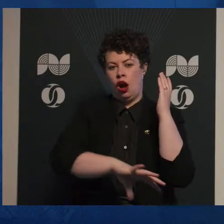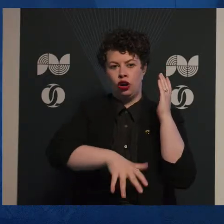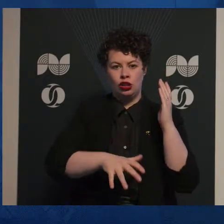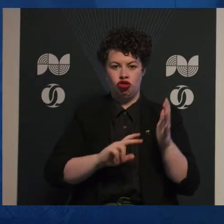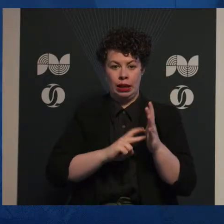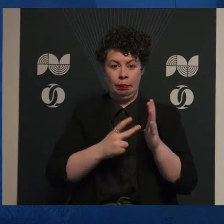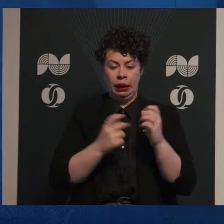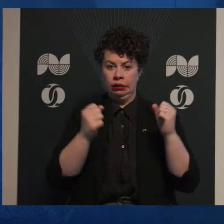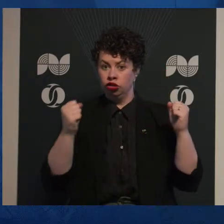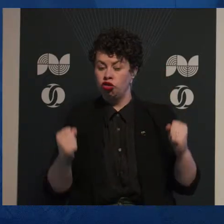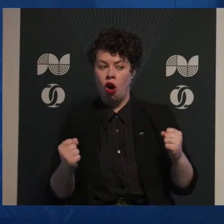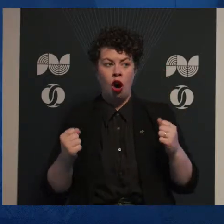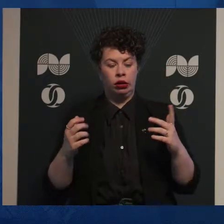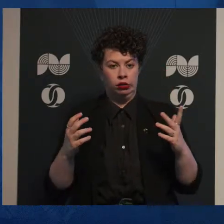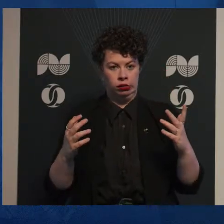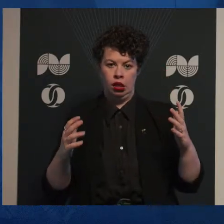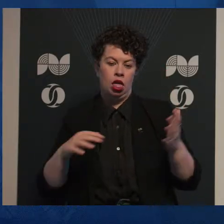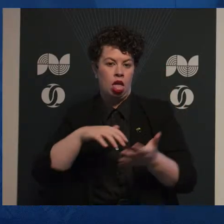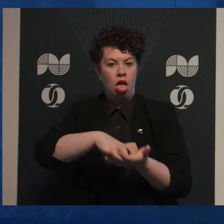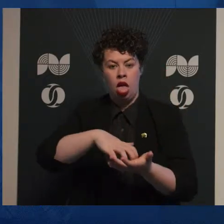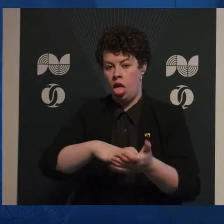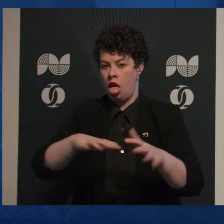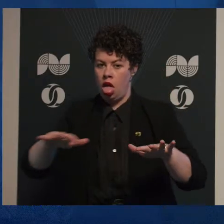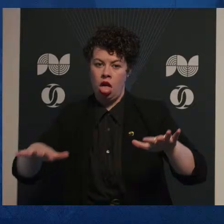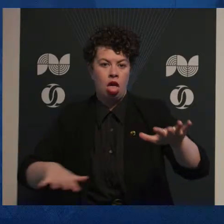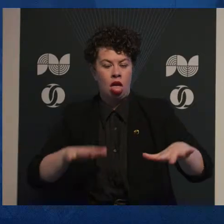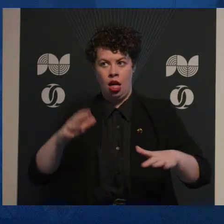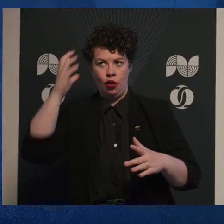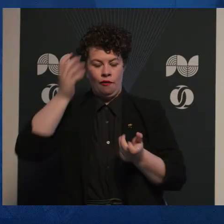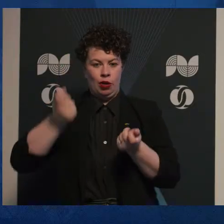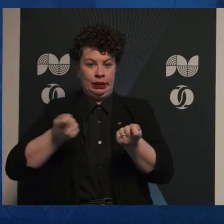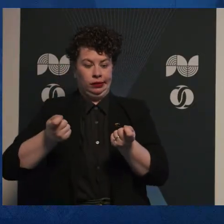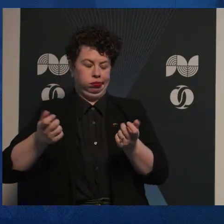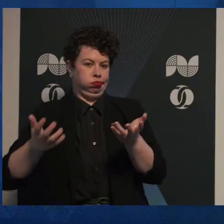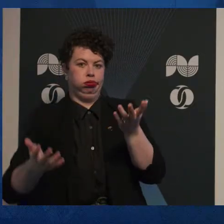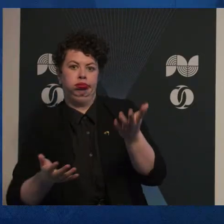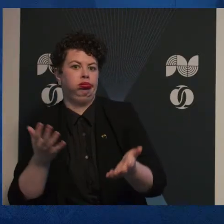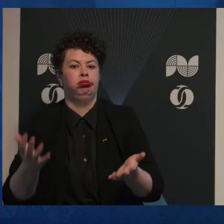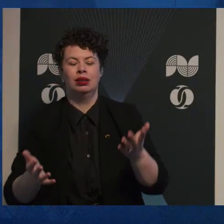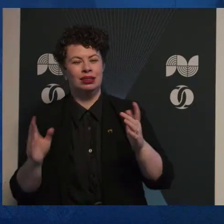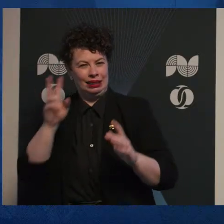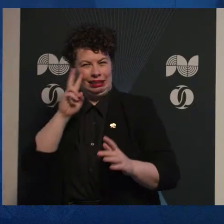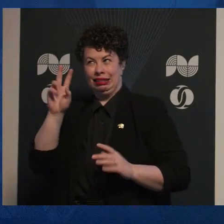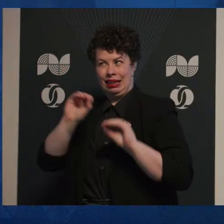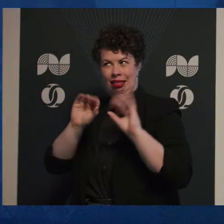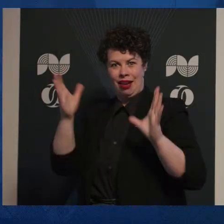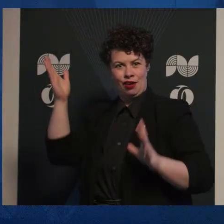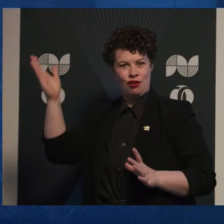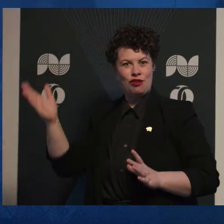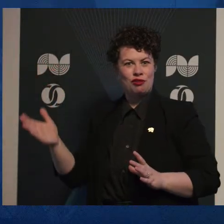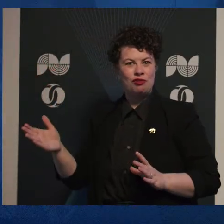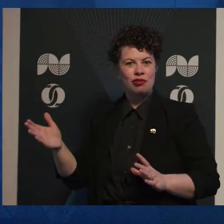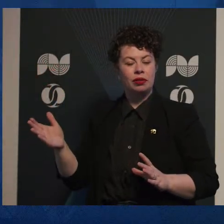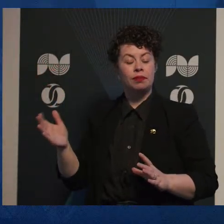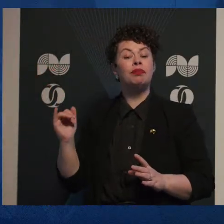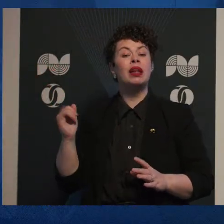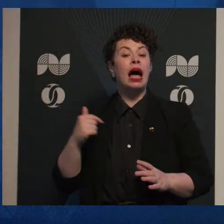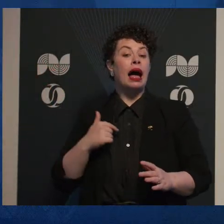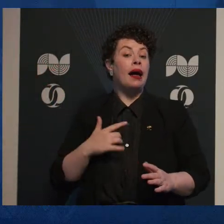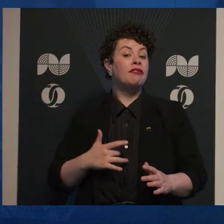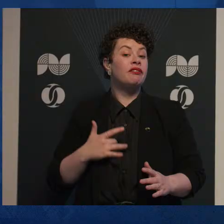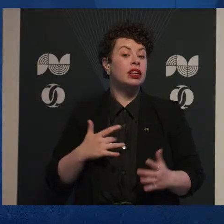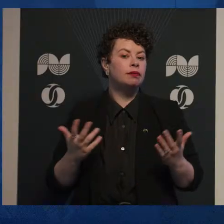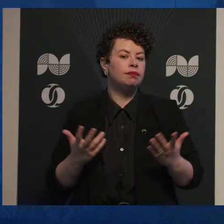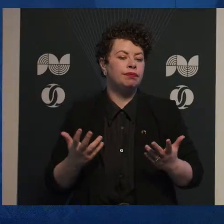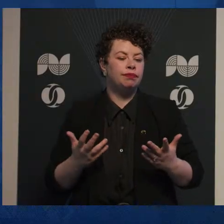strong on the whole the institutions and the quality of governance. And I think it